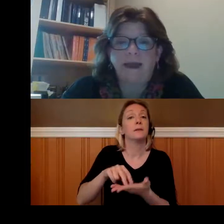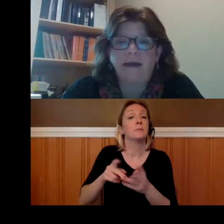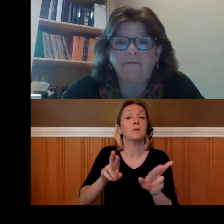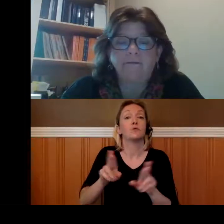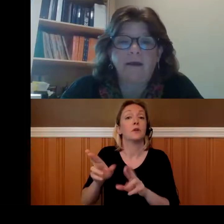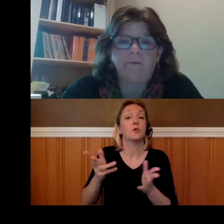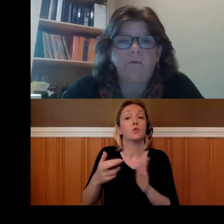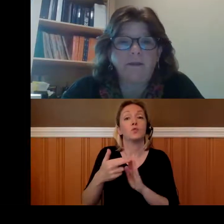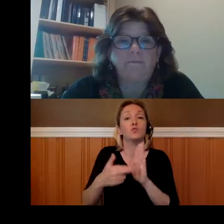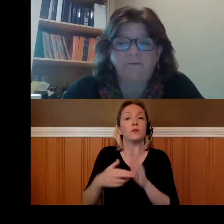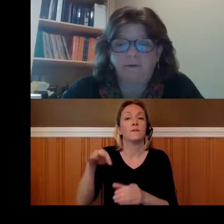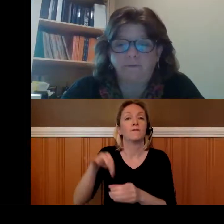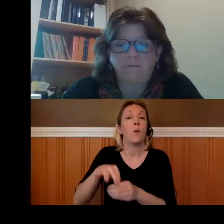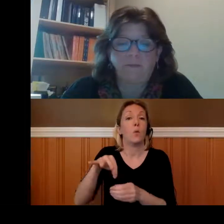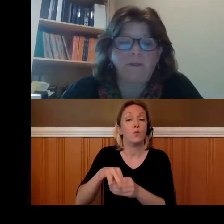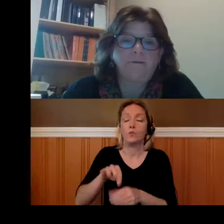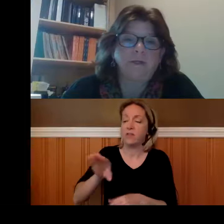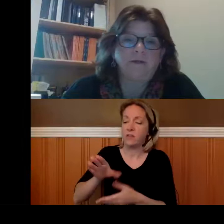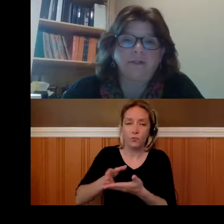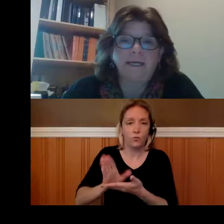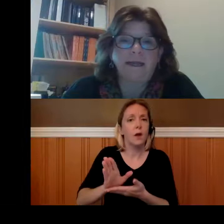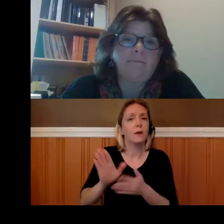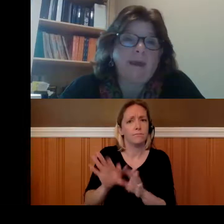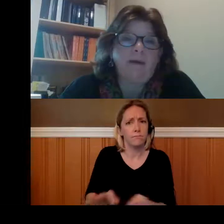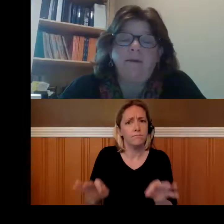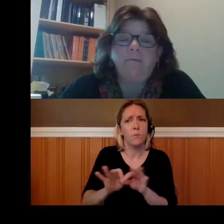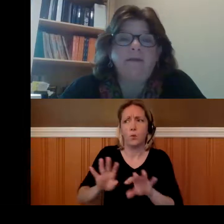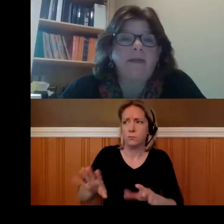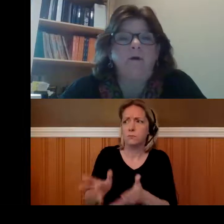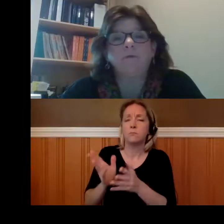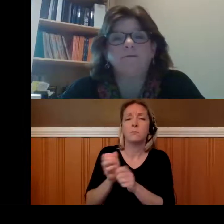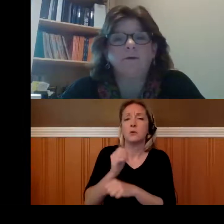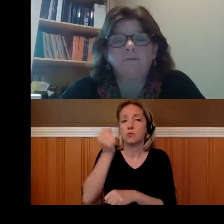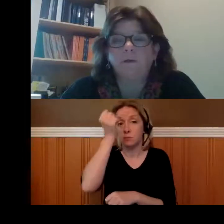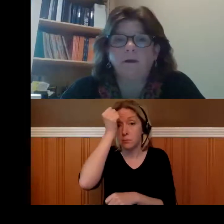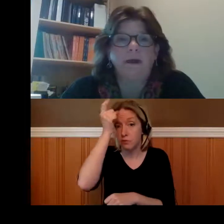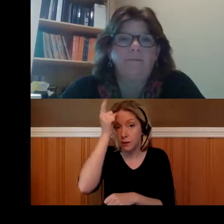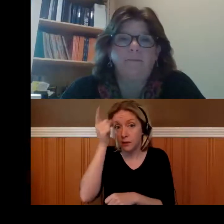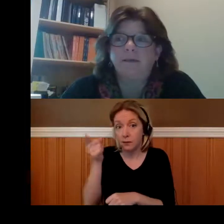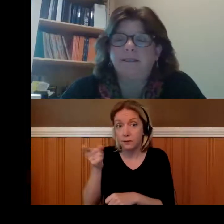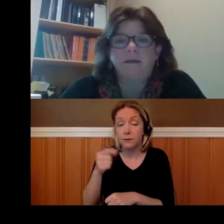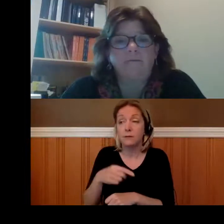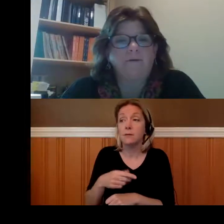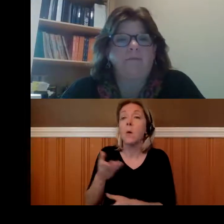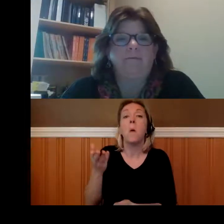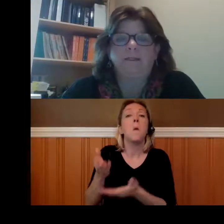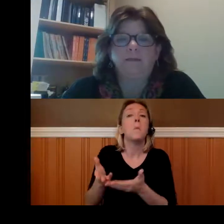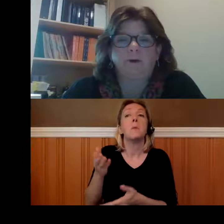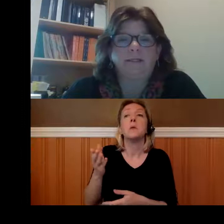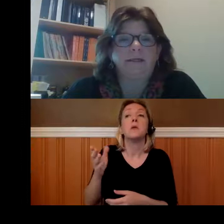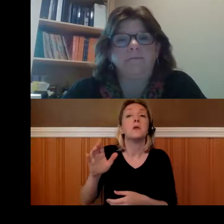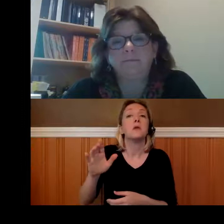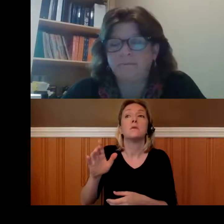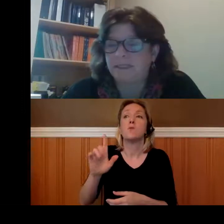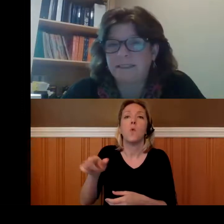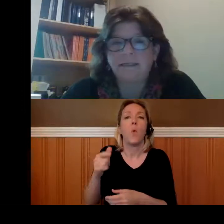and we want them to vote. We want them to understand. It may be that they only vote for, maybe it's the governor, maybe it's the president. It